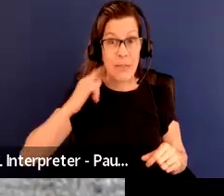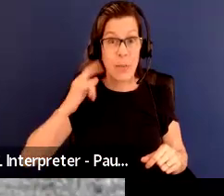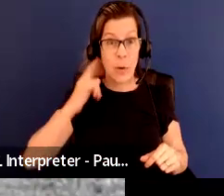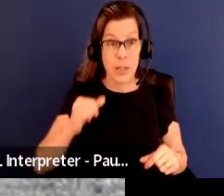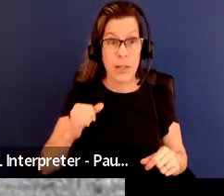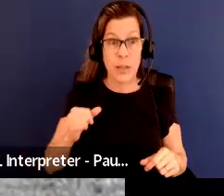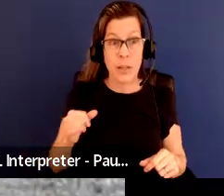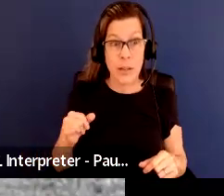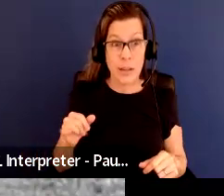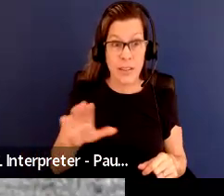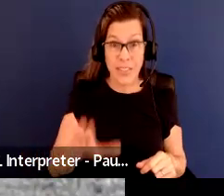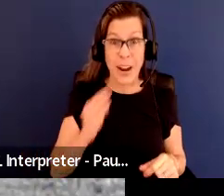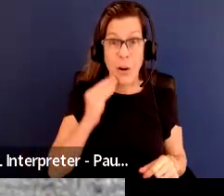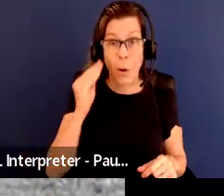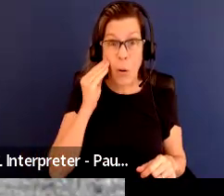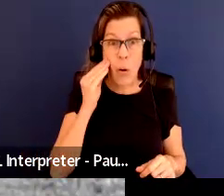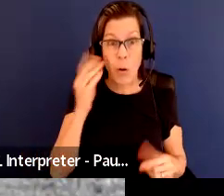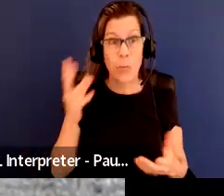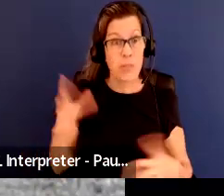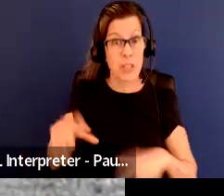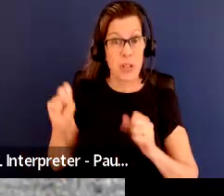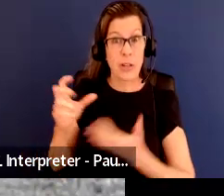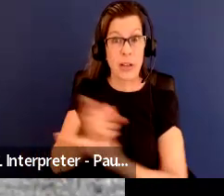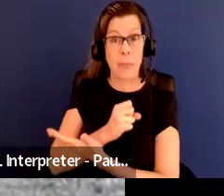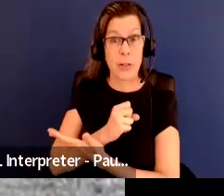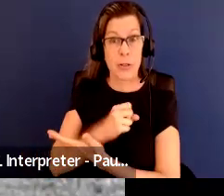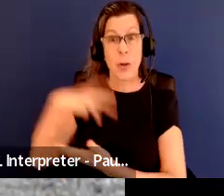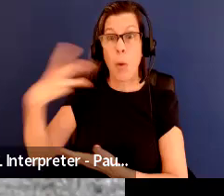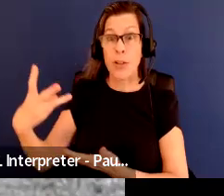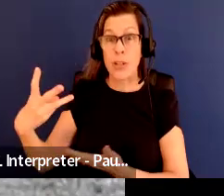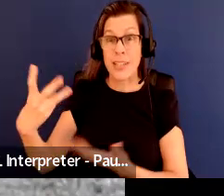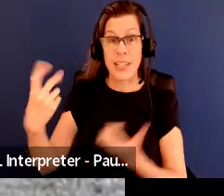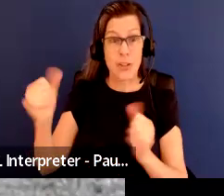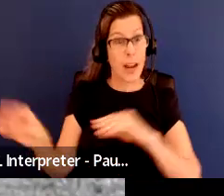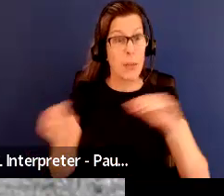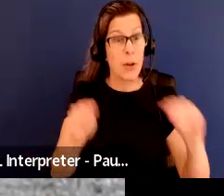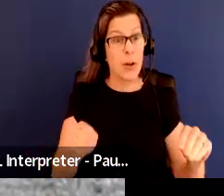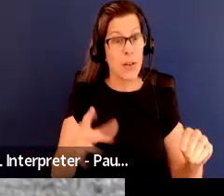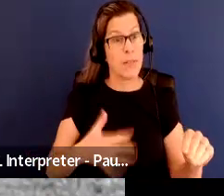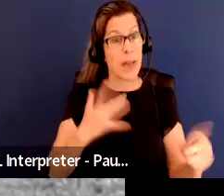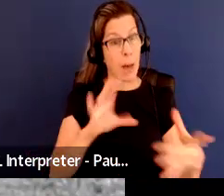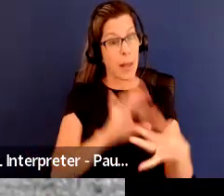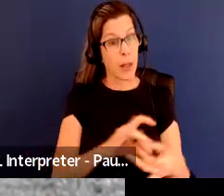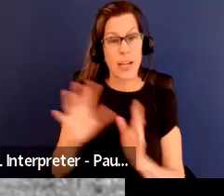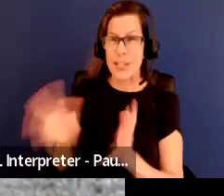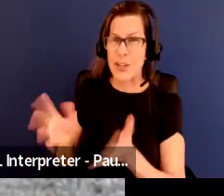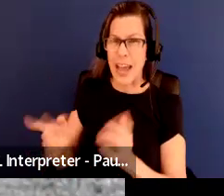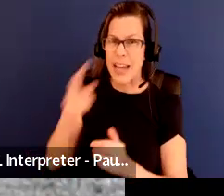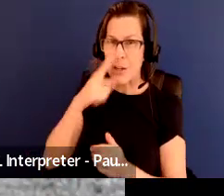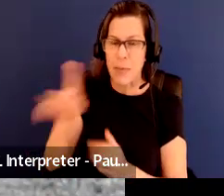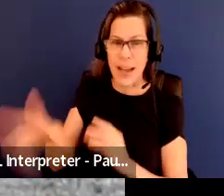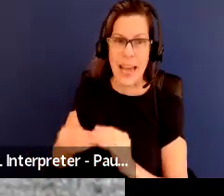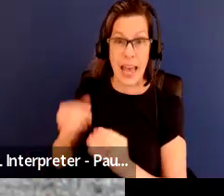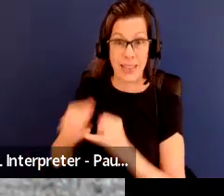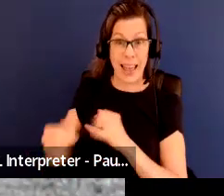their homes and took a chance on Washington because they found a place of belonging. So in the chat, could you please add the